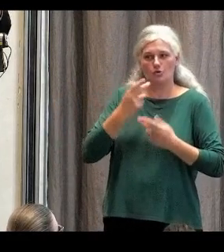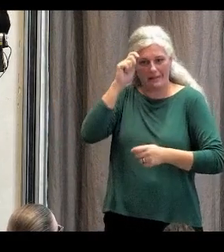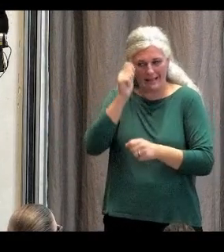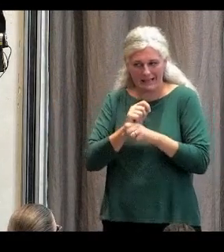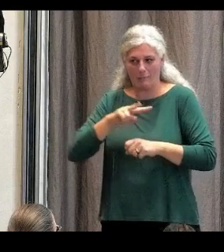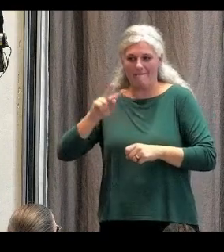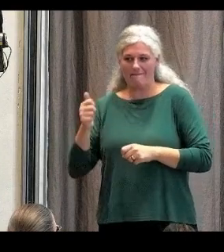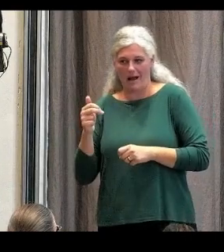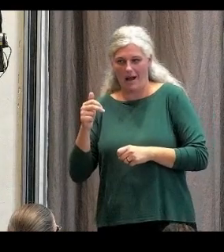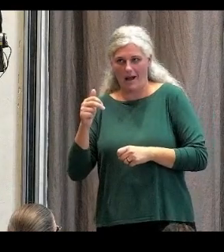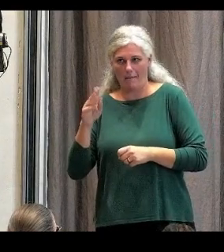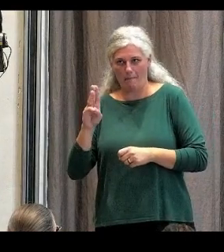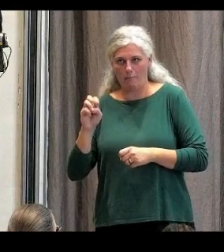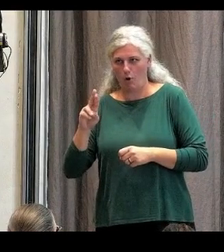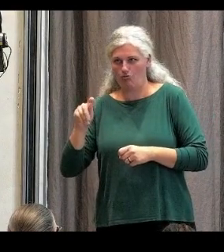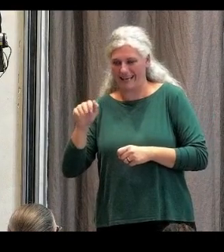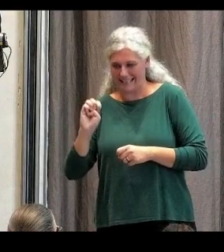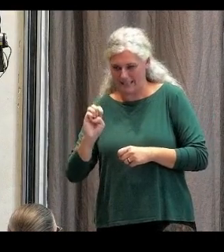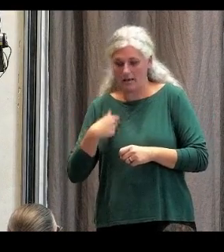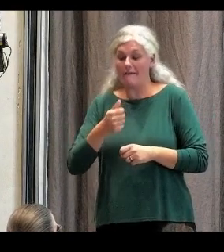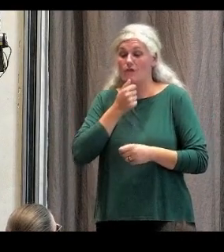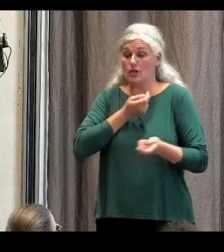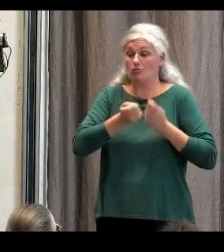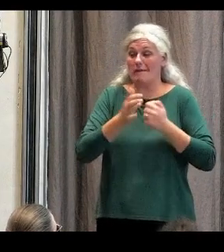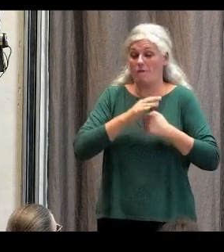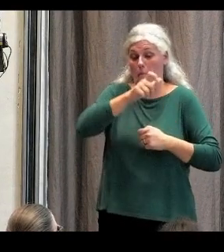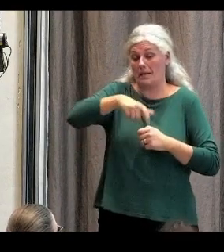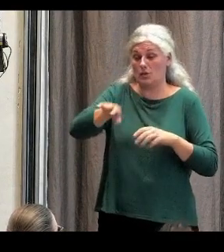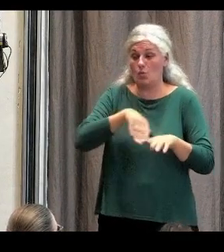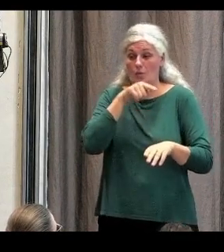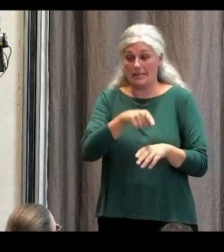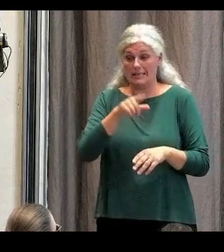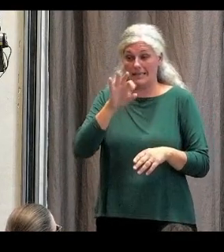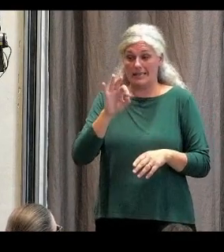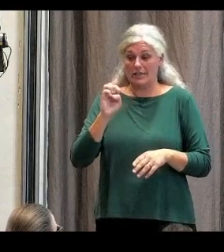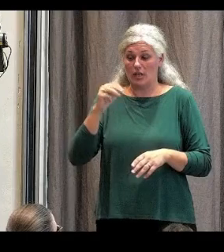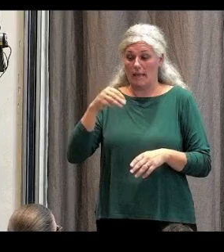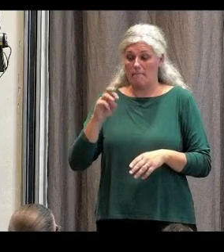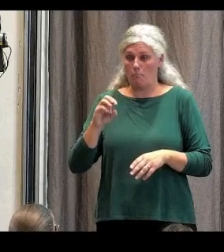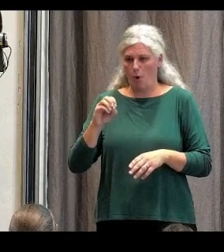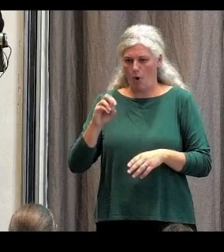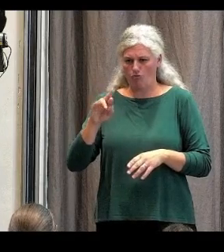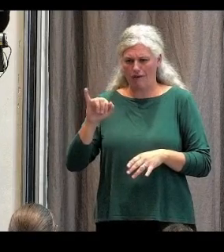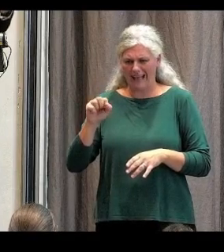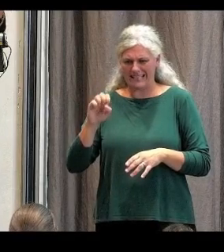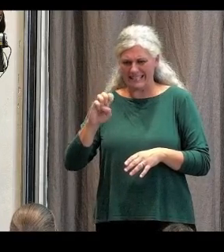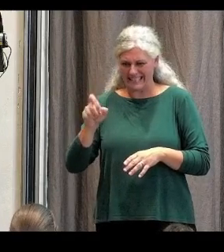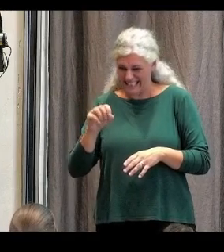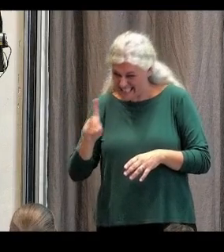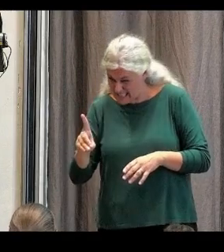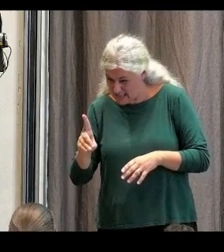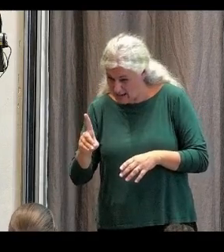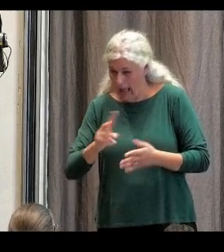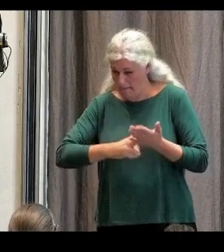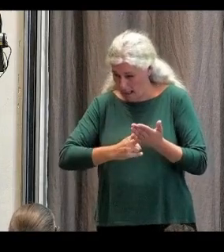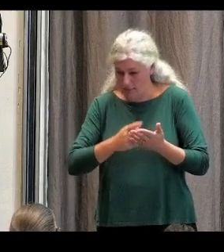valproate as a first-line treatment for our patients with generalized epilepsy. And actually, valproate and levetiracetam pretty similar in the number of